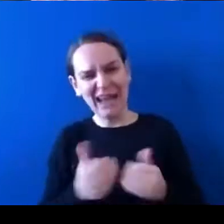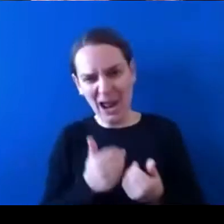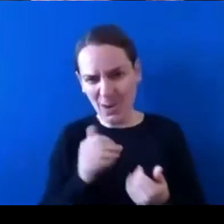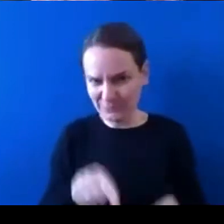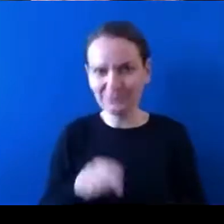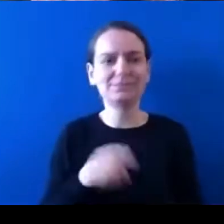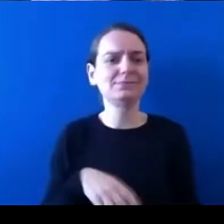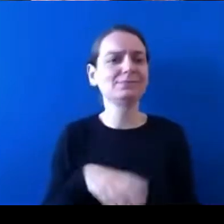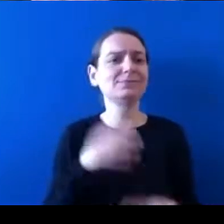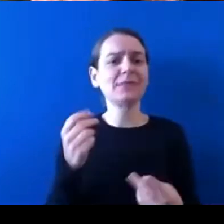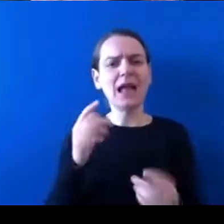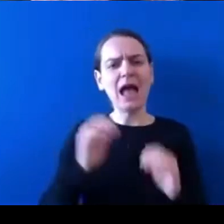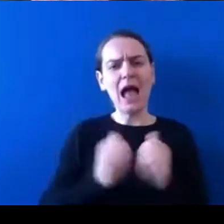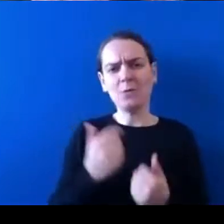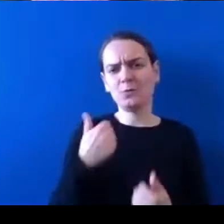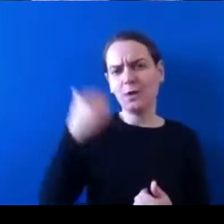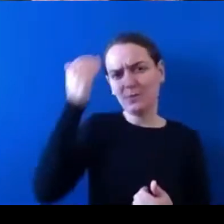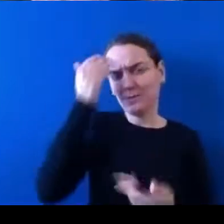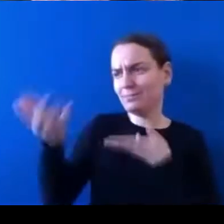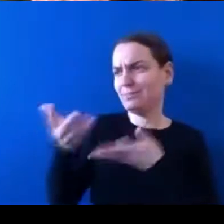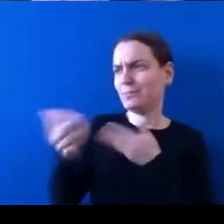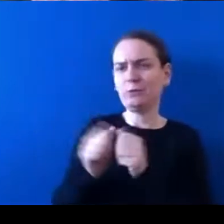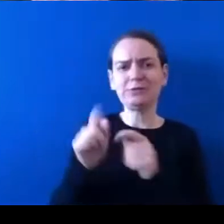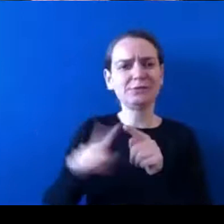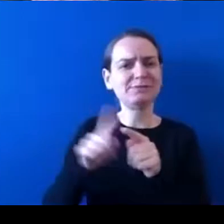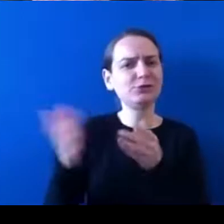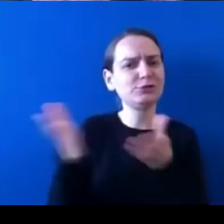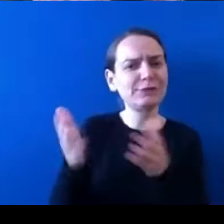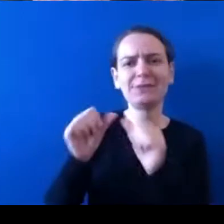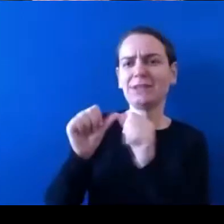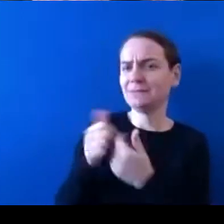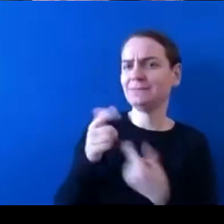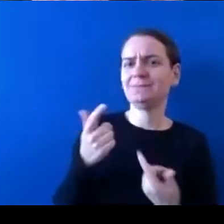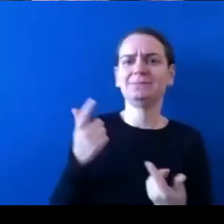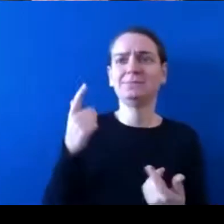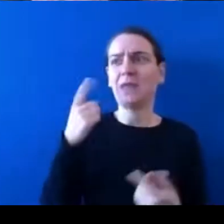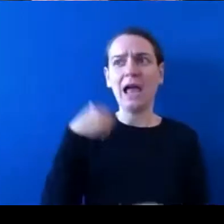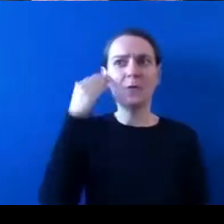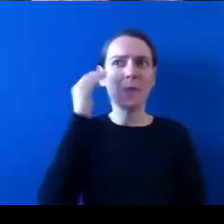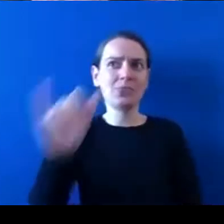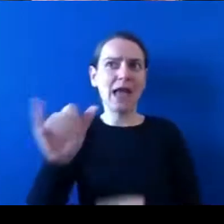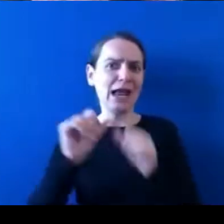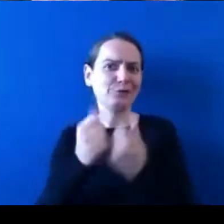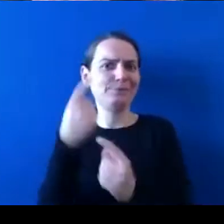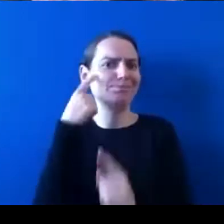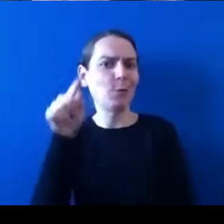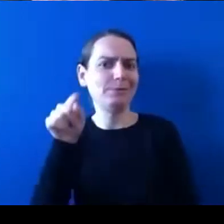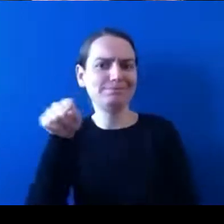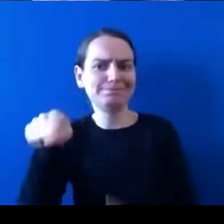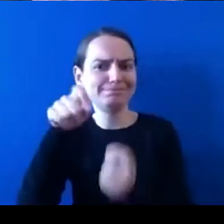Know how to maintain and replace your devices, such as a cane, any kind of assistive technology,